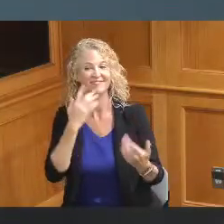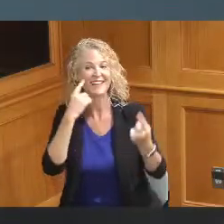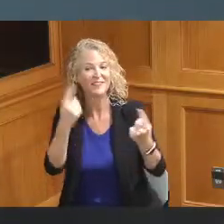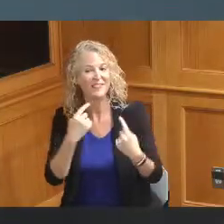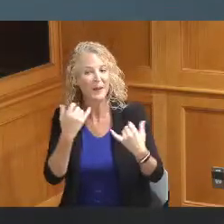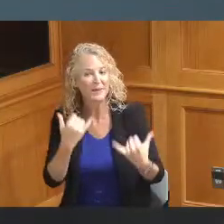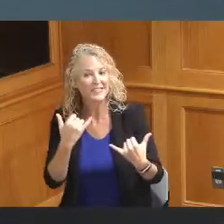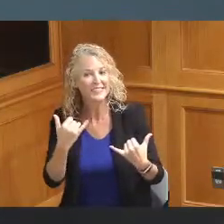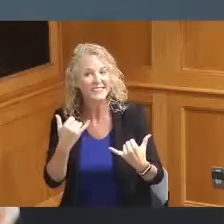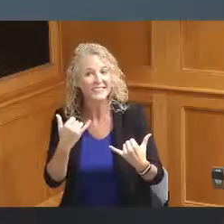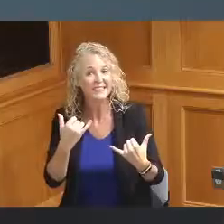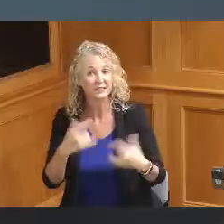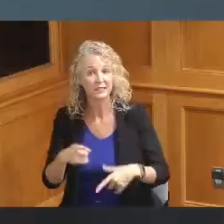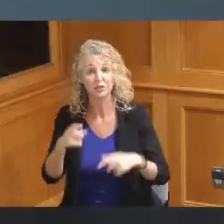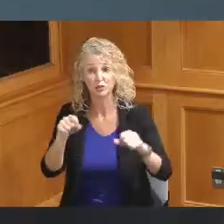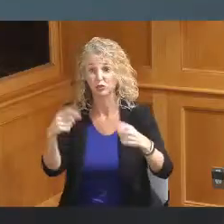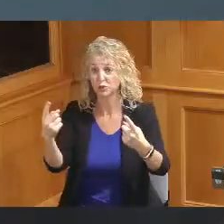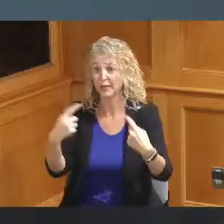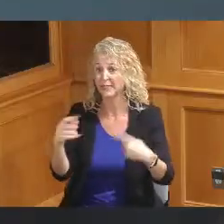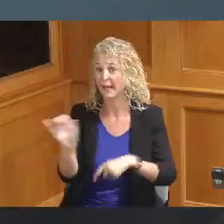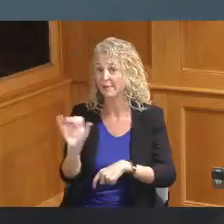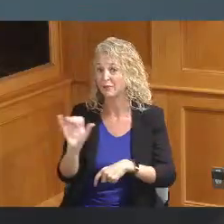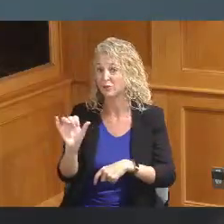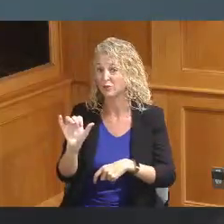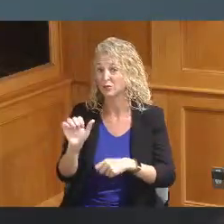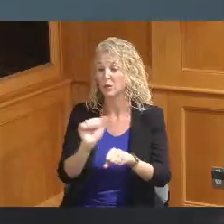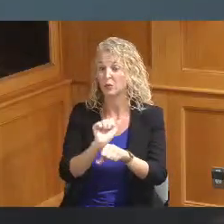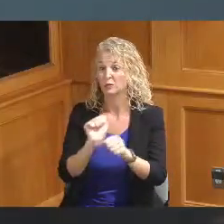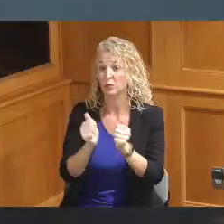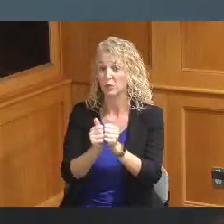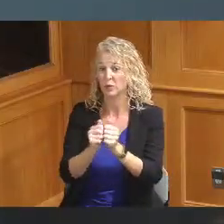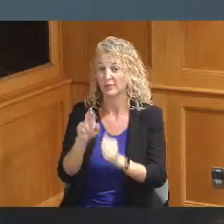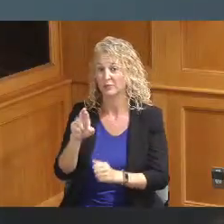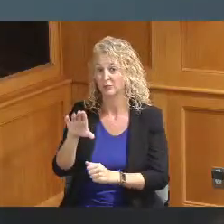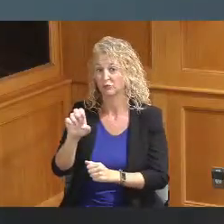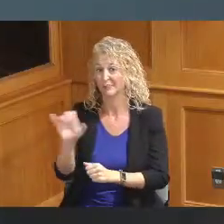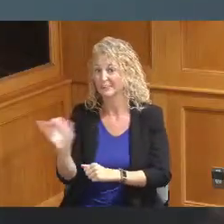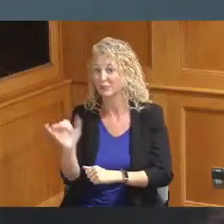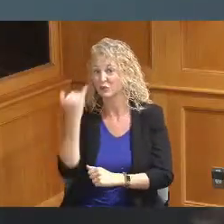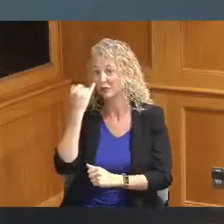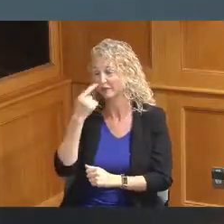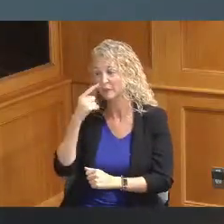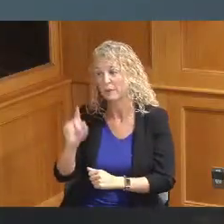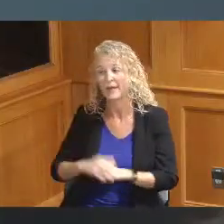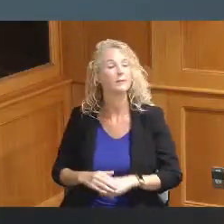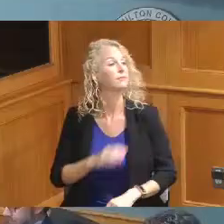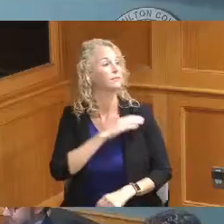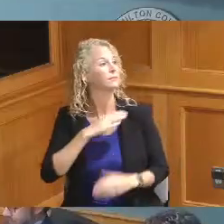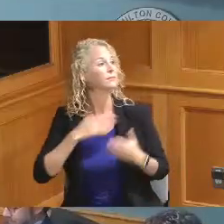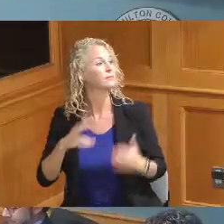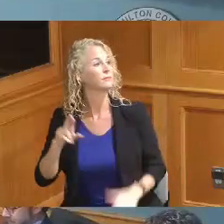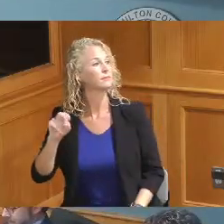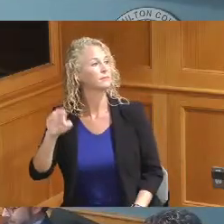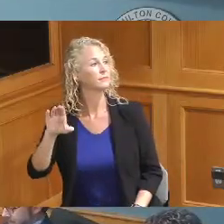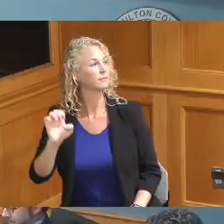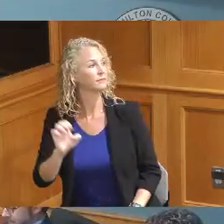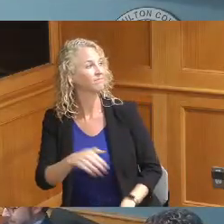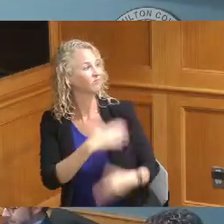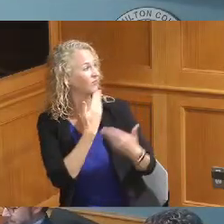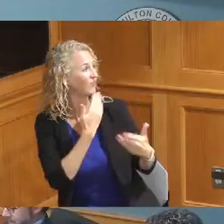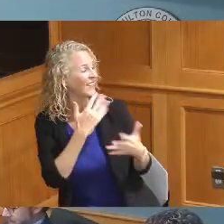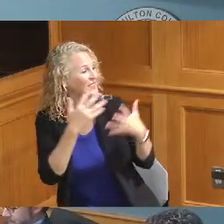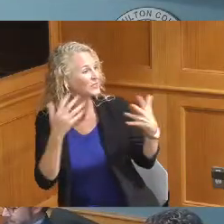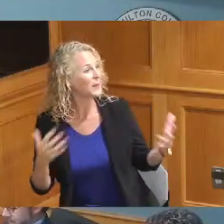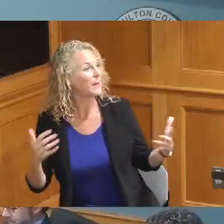today. And you can come up when Commissioner Reese speaks. Commissioner Reese. Thank you very